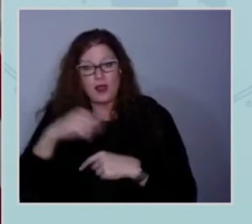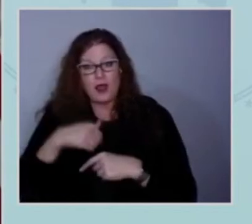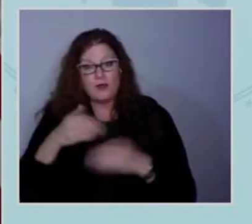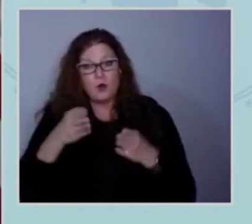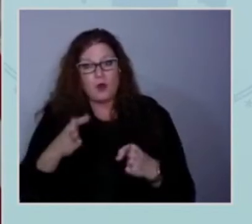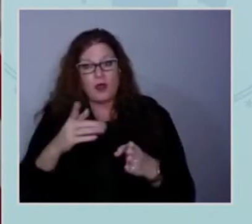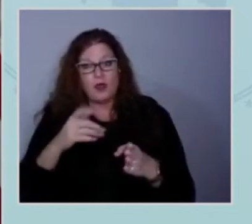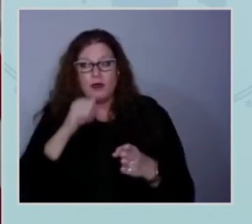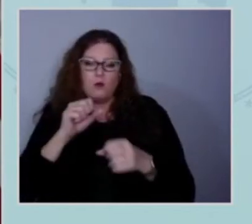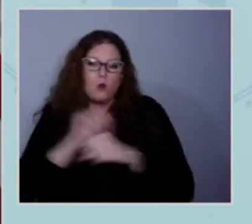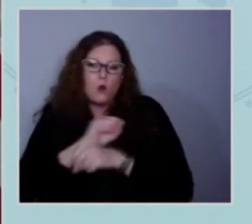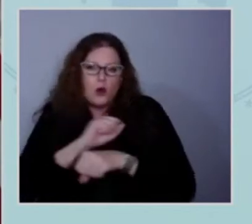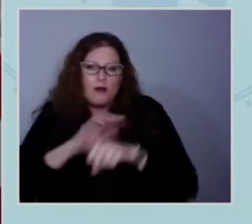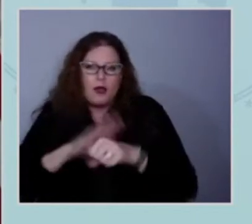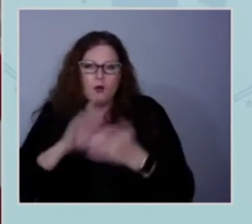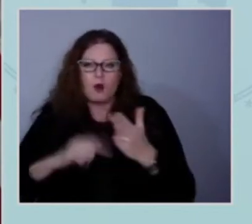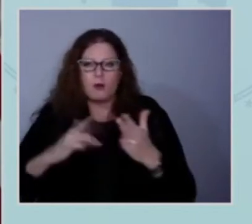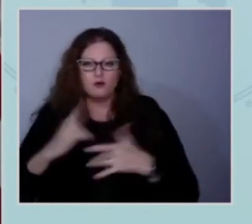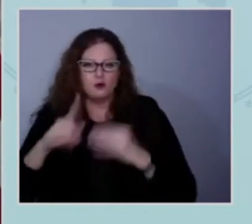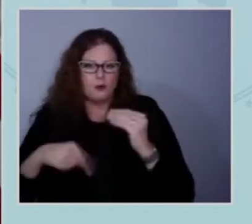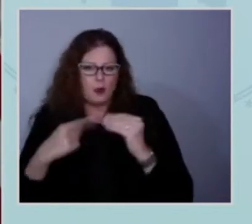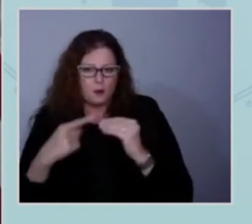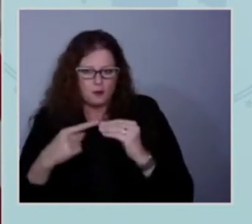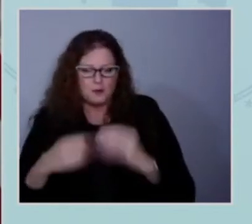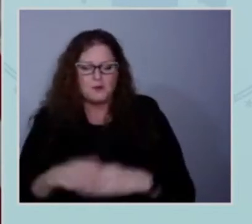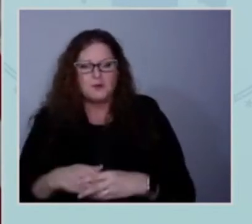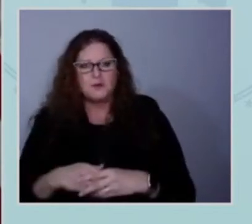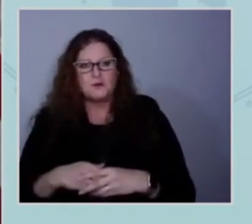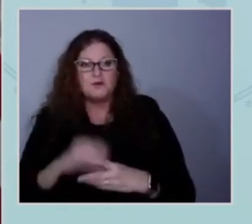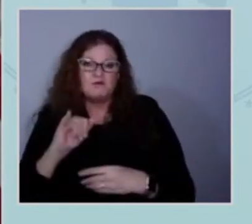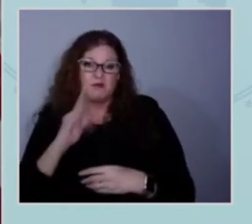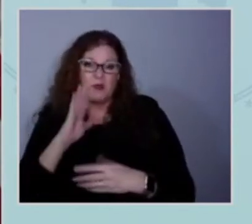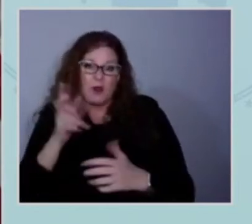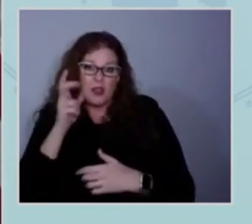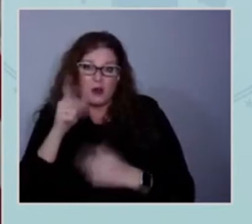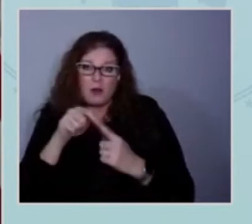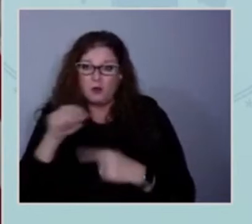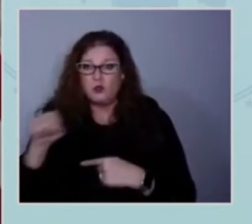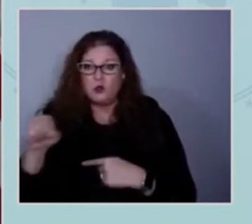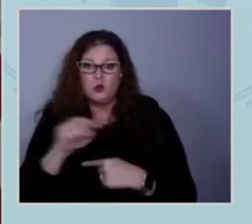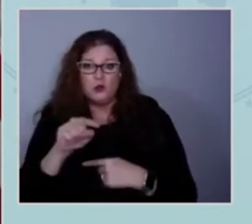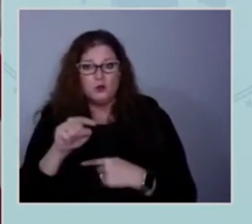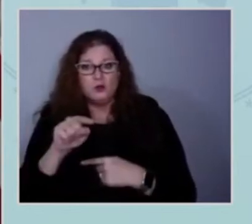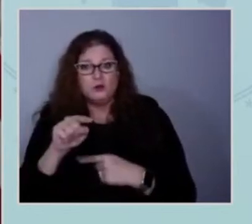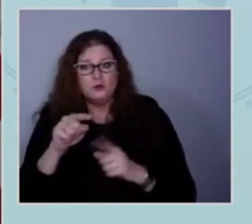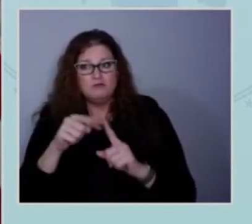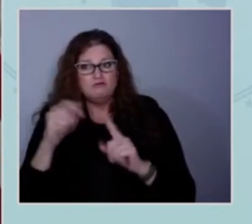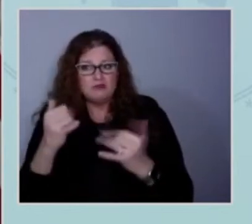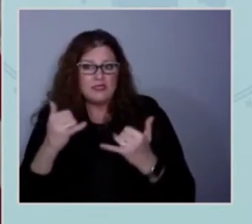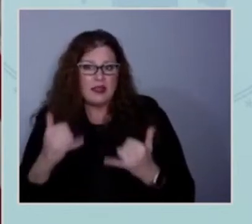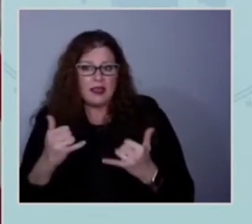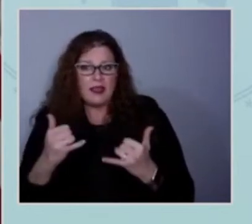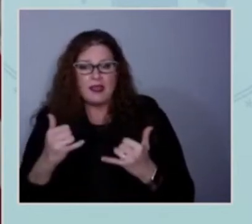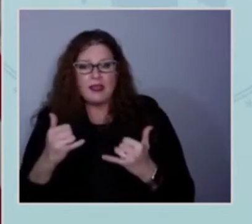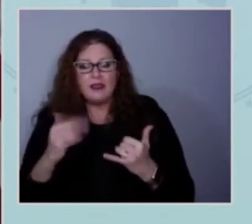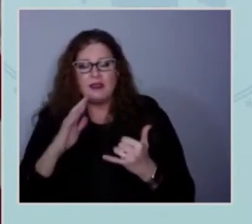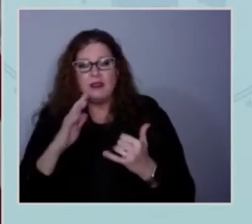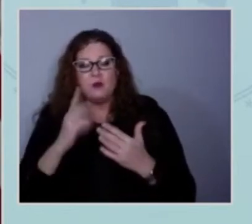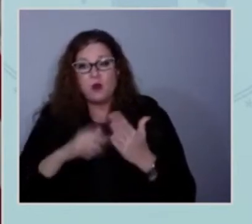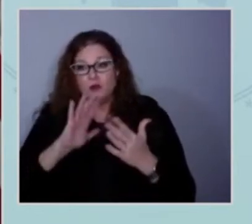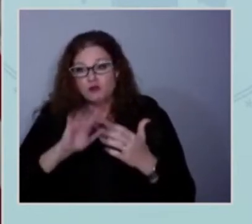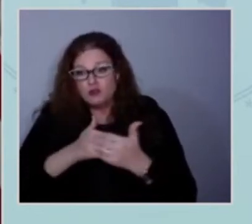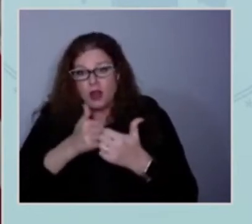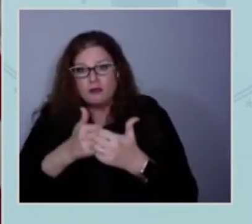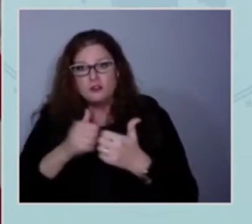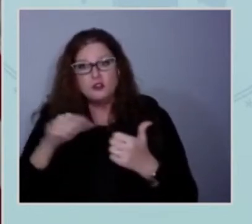they understand what it is, so I know they have a way of at least they're working on what I'm concerned about. So that's what I want to hear